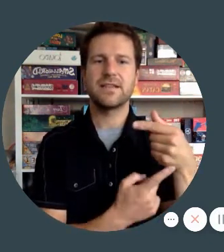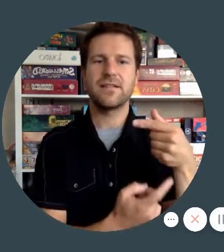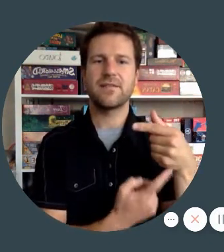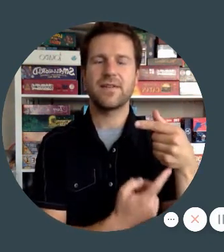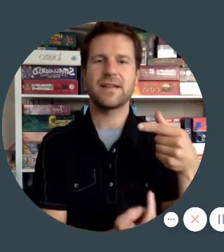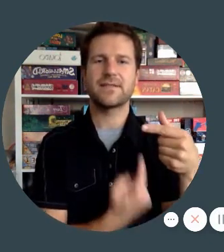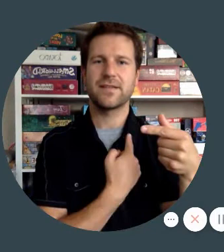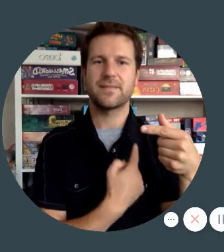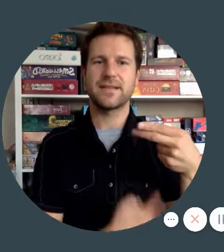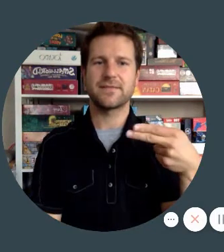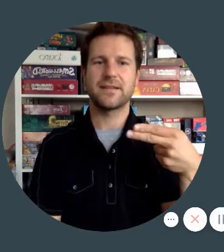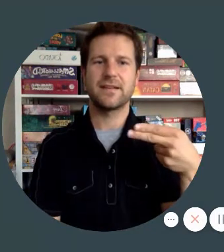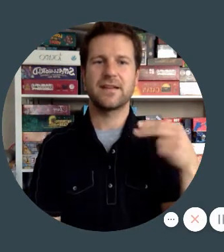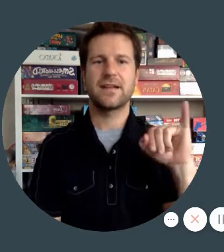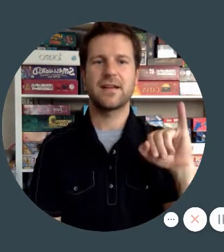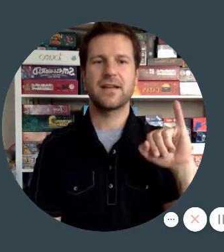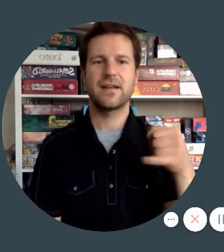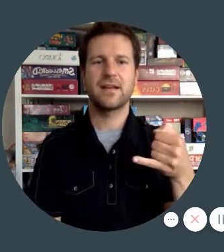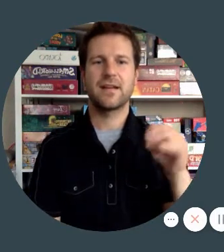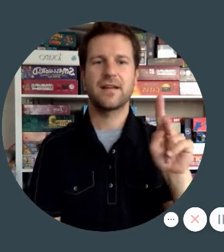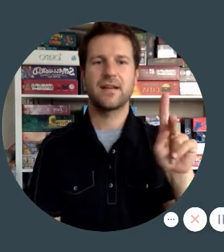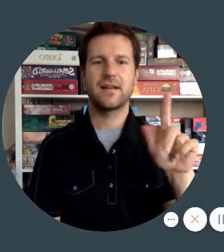G is the only one that's flipped this one.